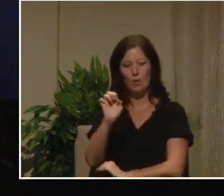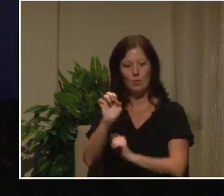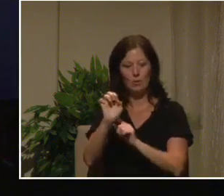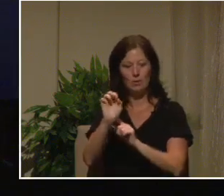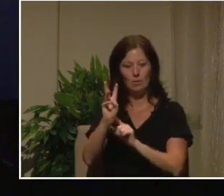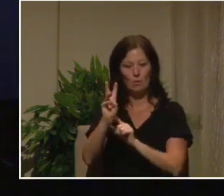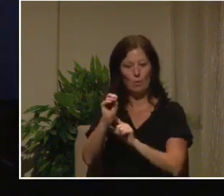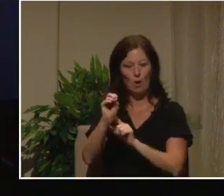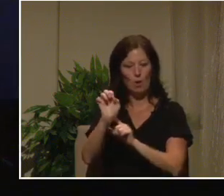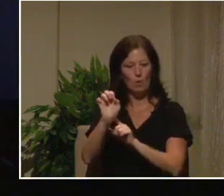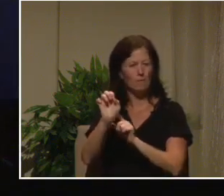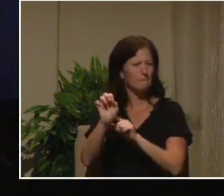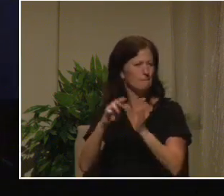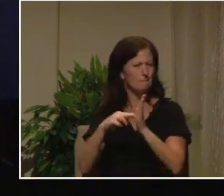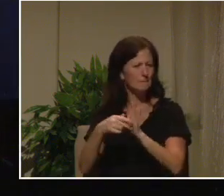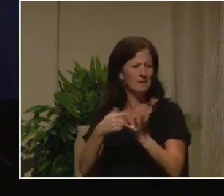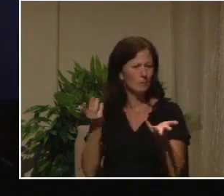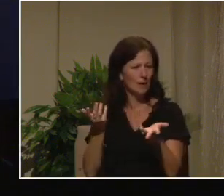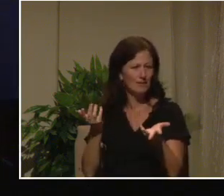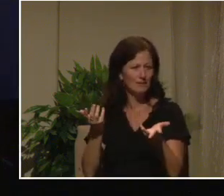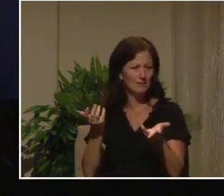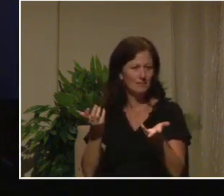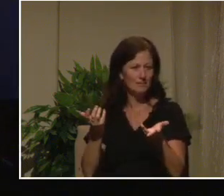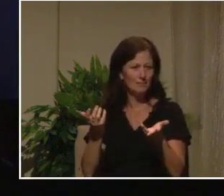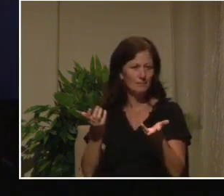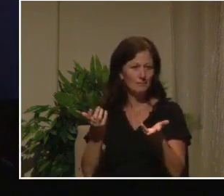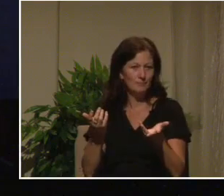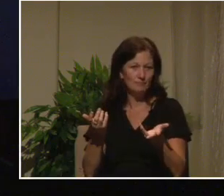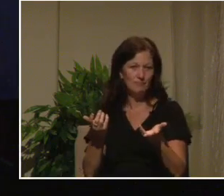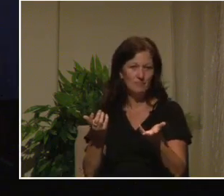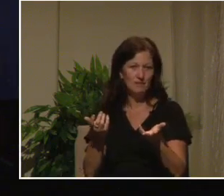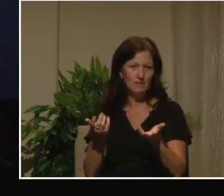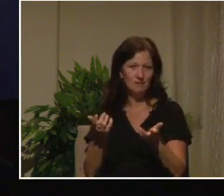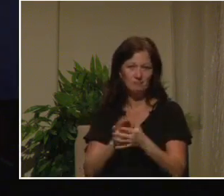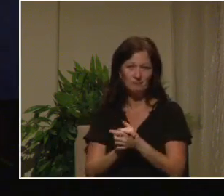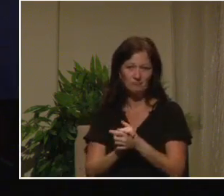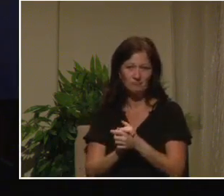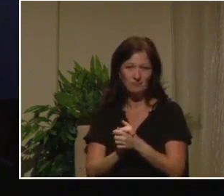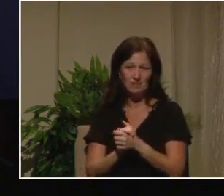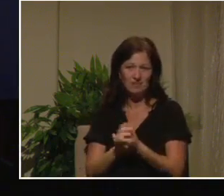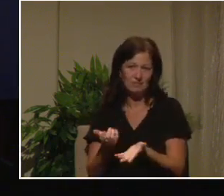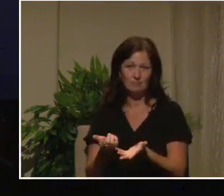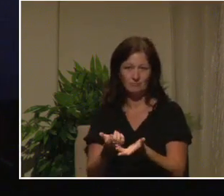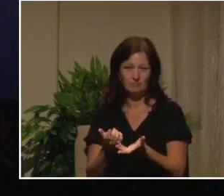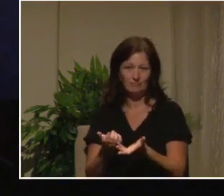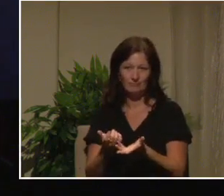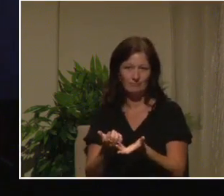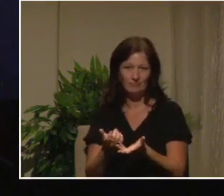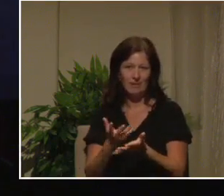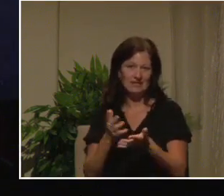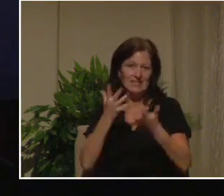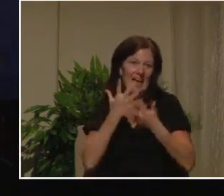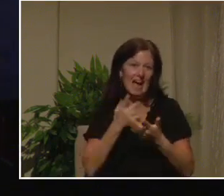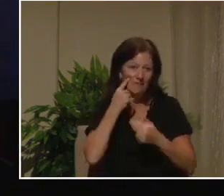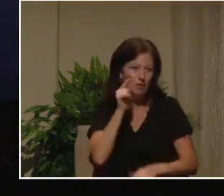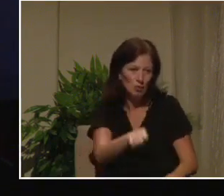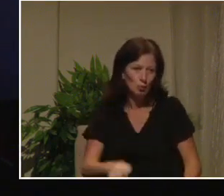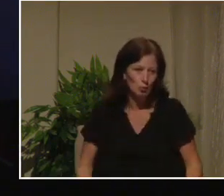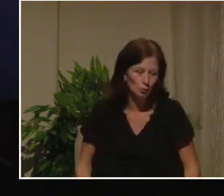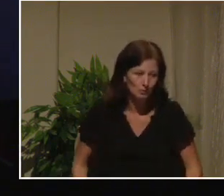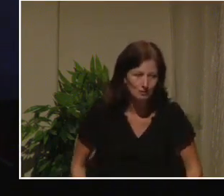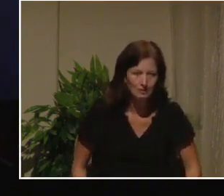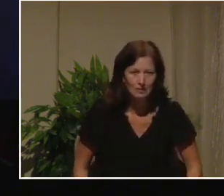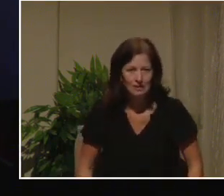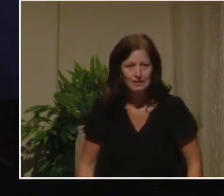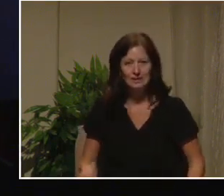and such a nation, well, it means it's curtains for you. Or at least it means if you do not change your behavior, if you do